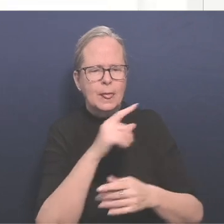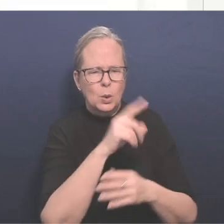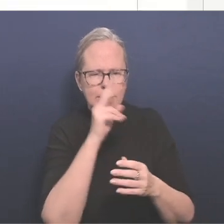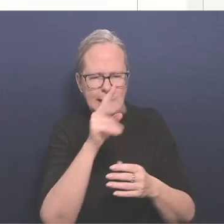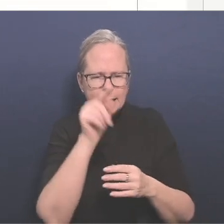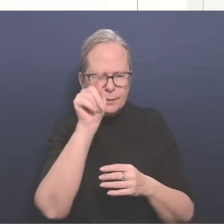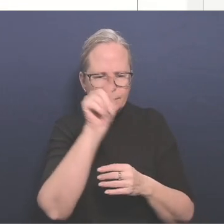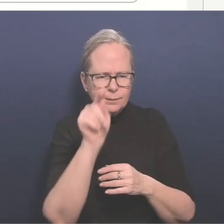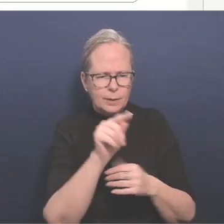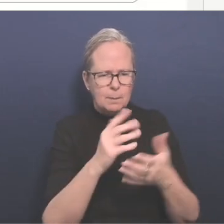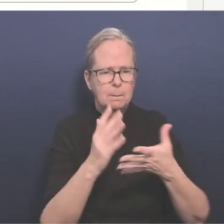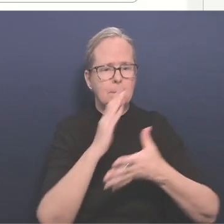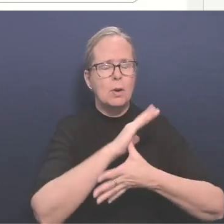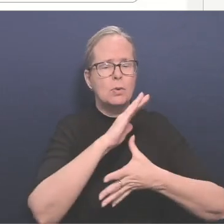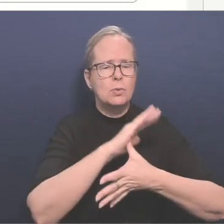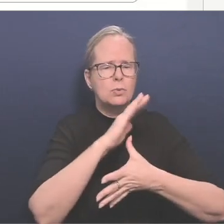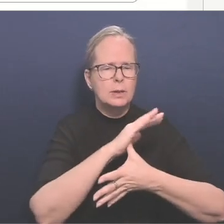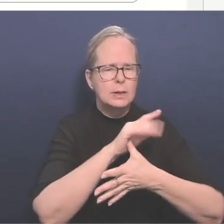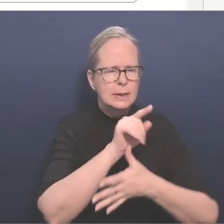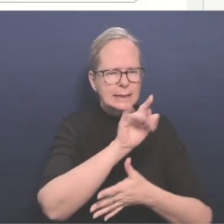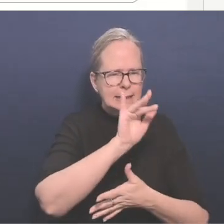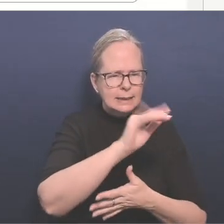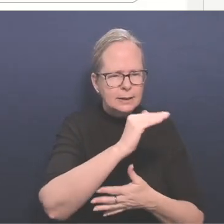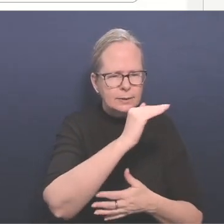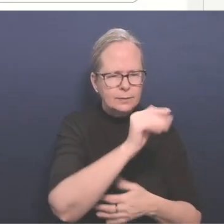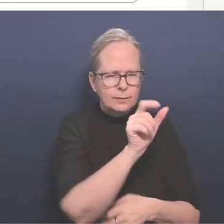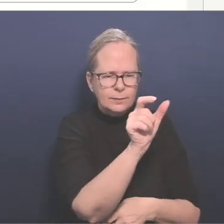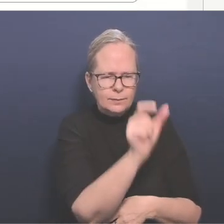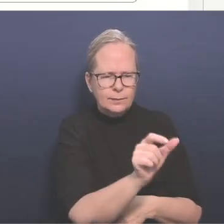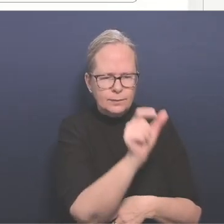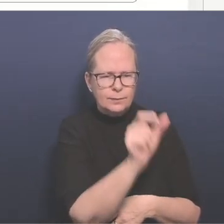to the list. Then